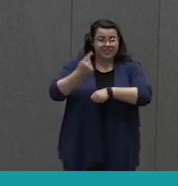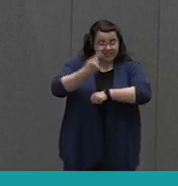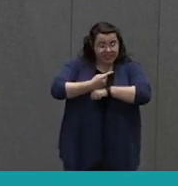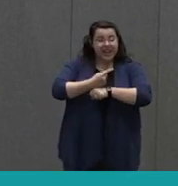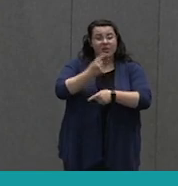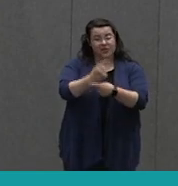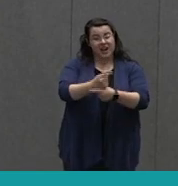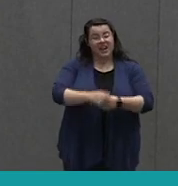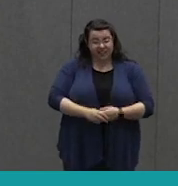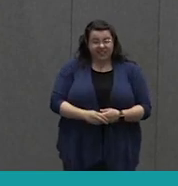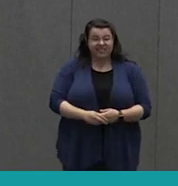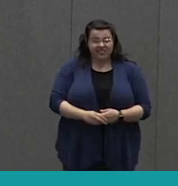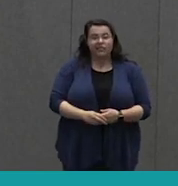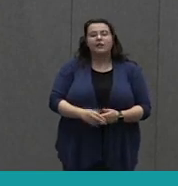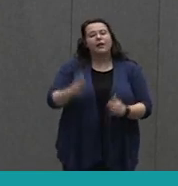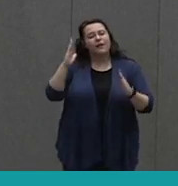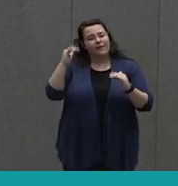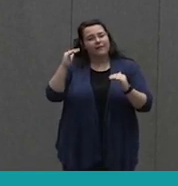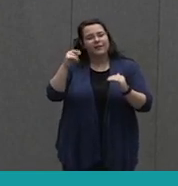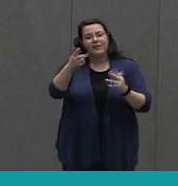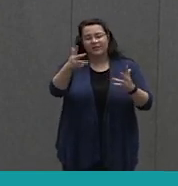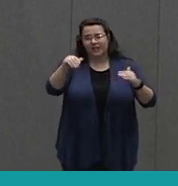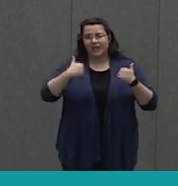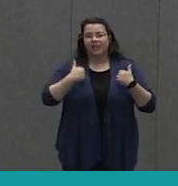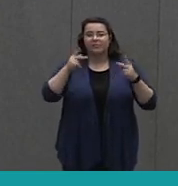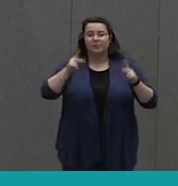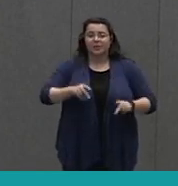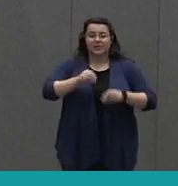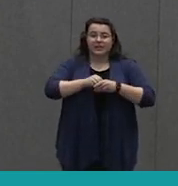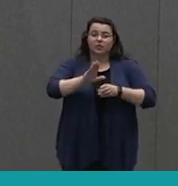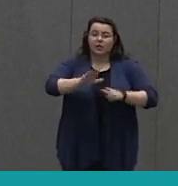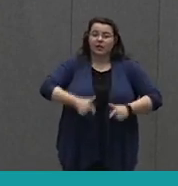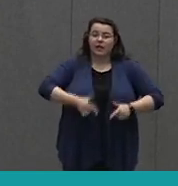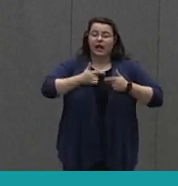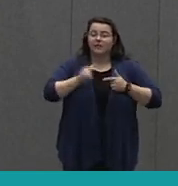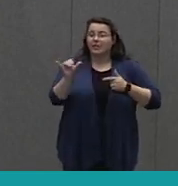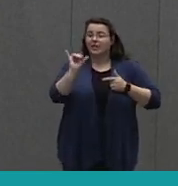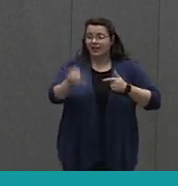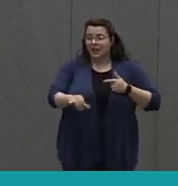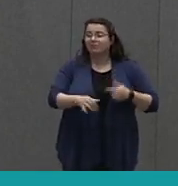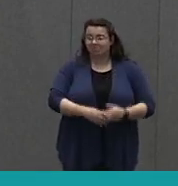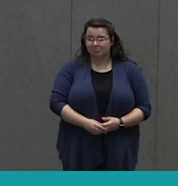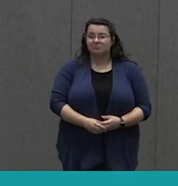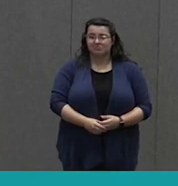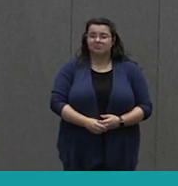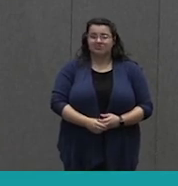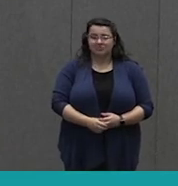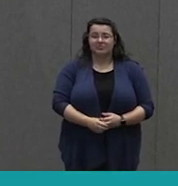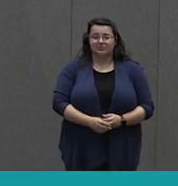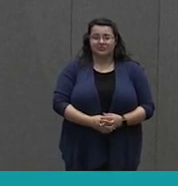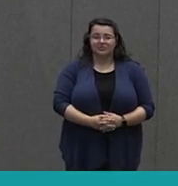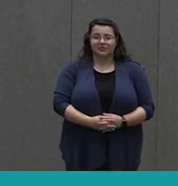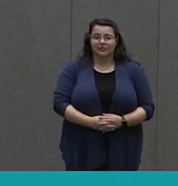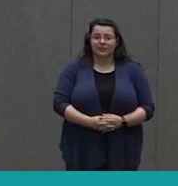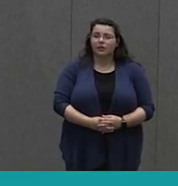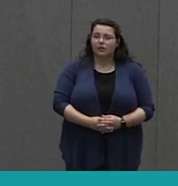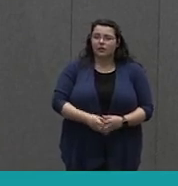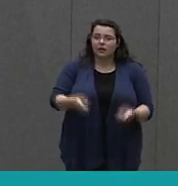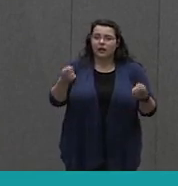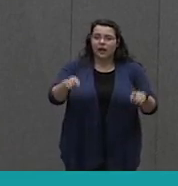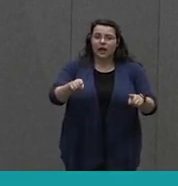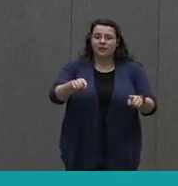window. Isn't it good to have friends and grown-ups and people that love you and care about you, and they watch out for